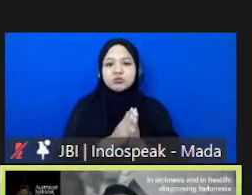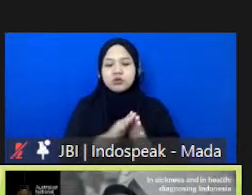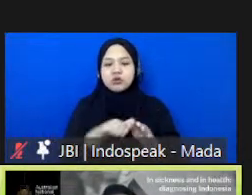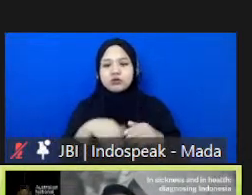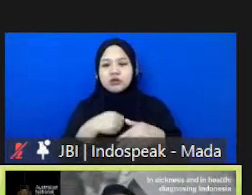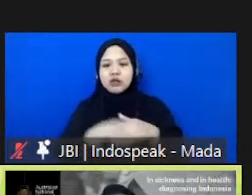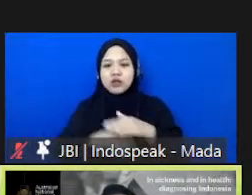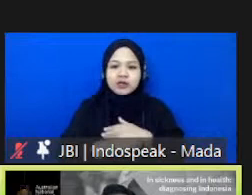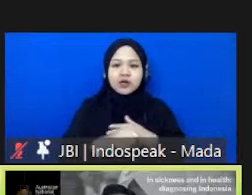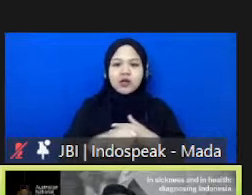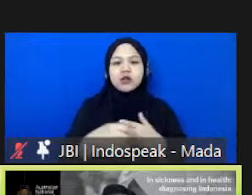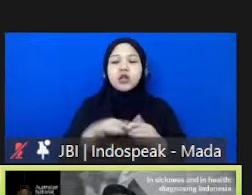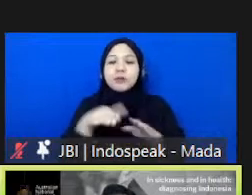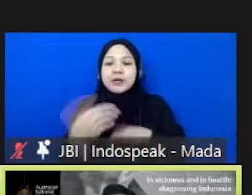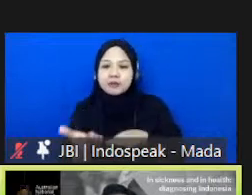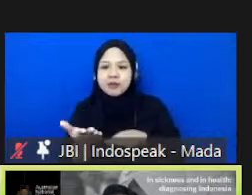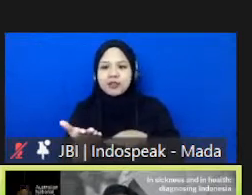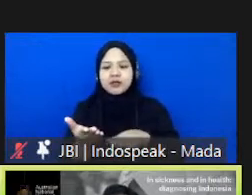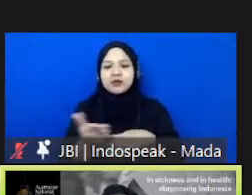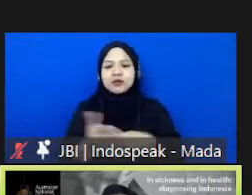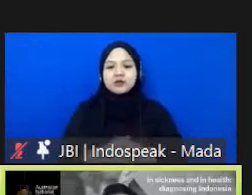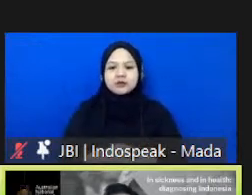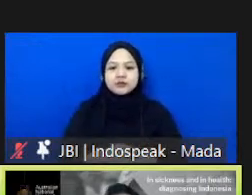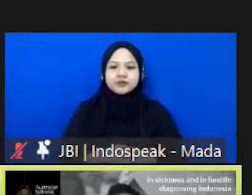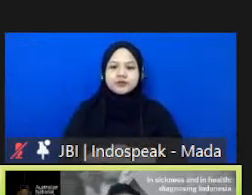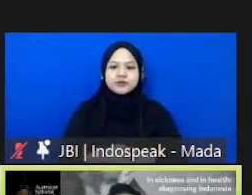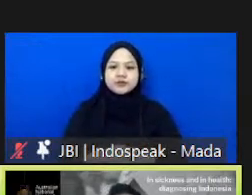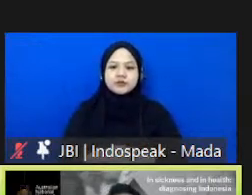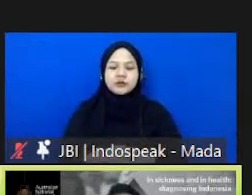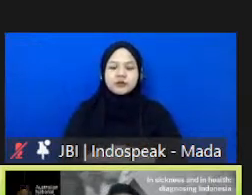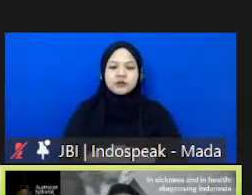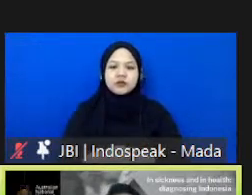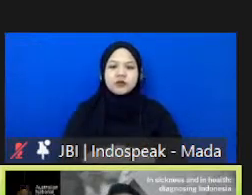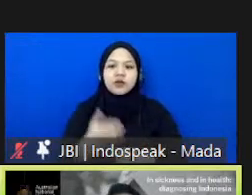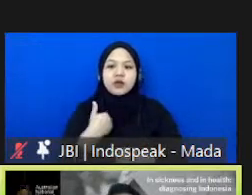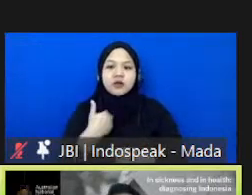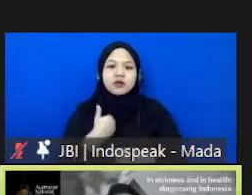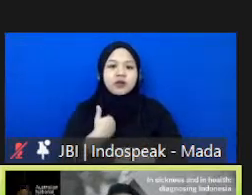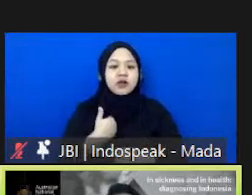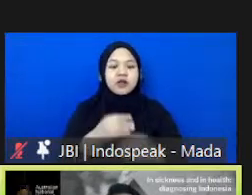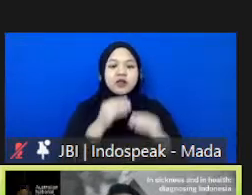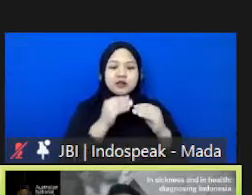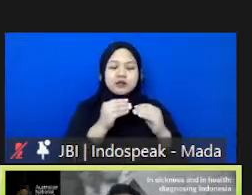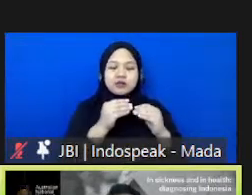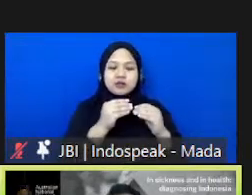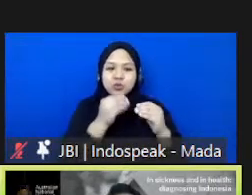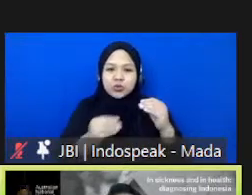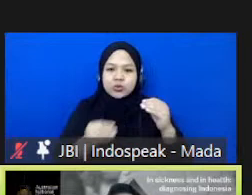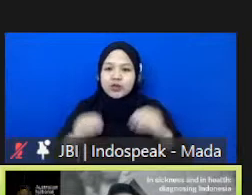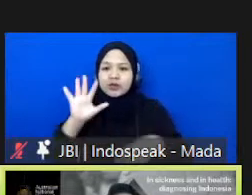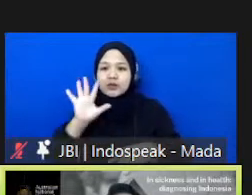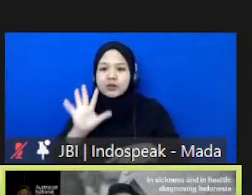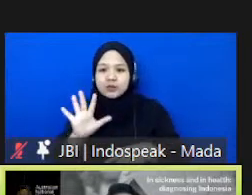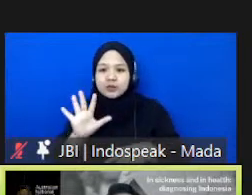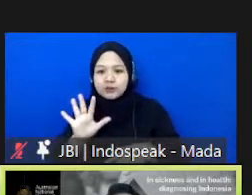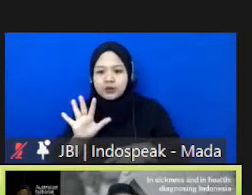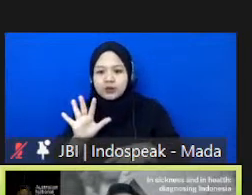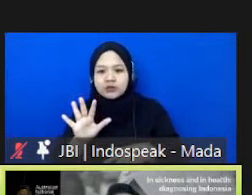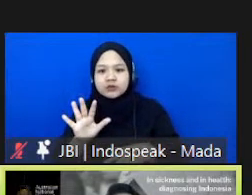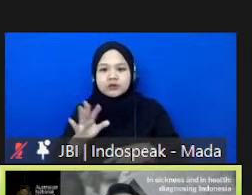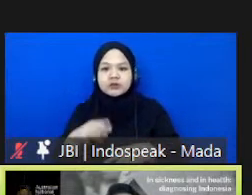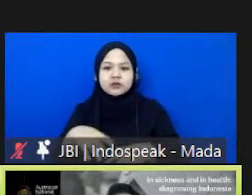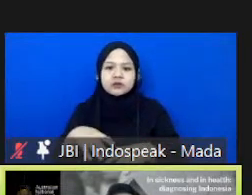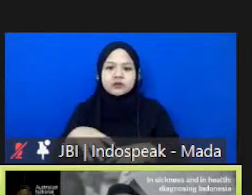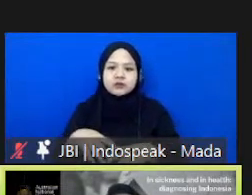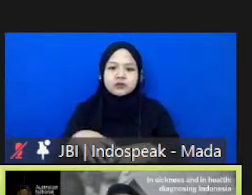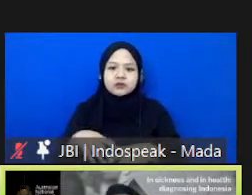well. And with the neonatal, infant, and under 5 mortality rates, we're not doing well as well.